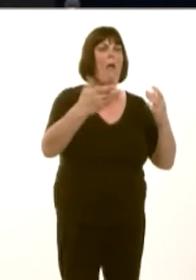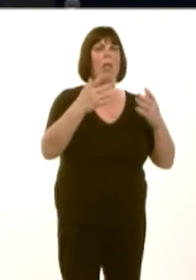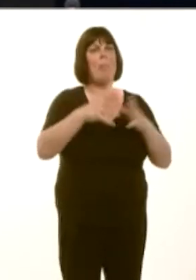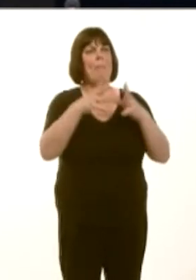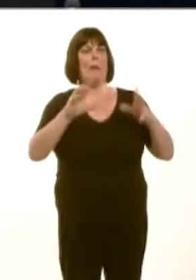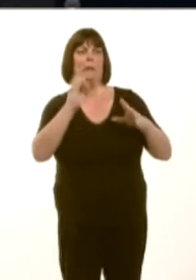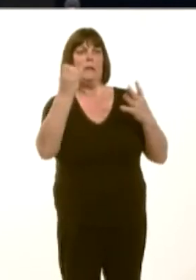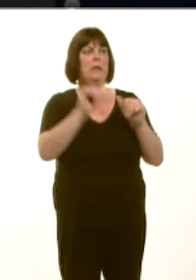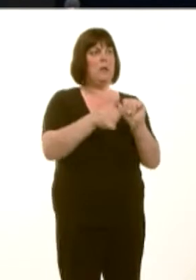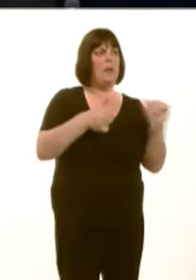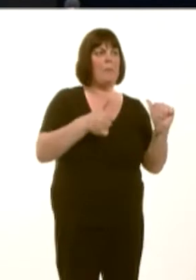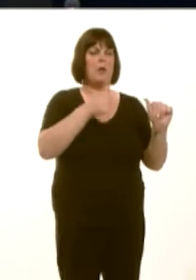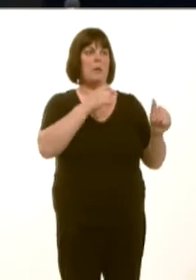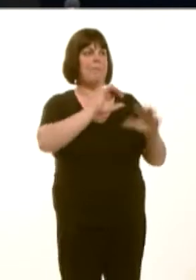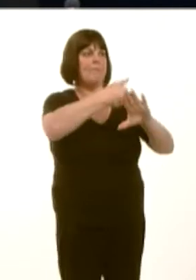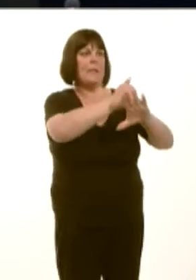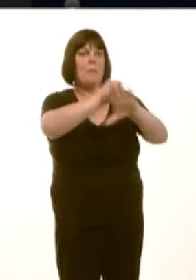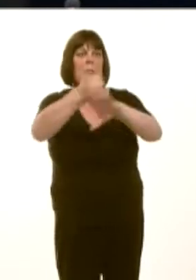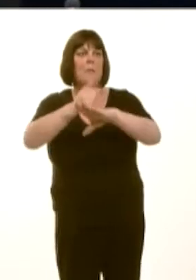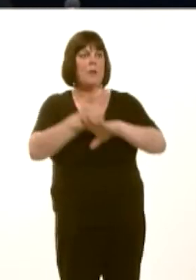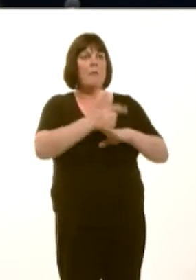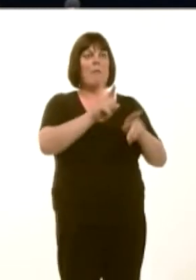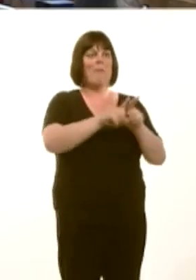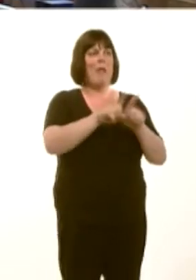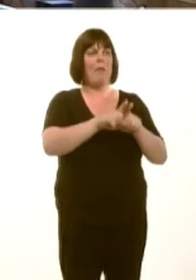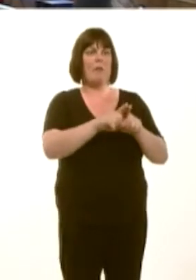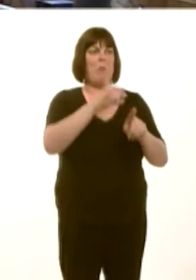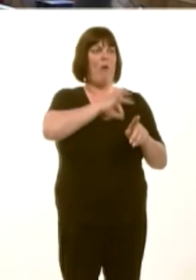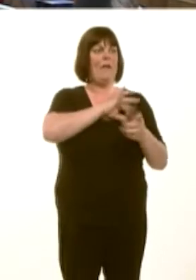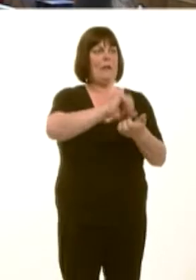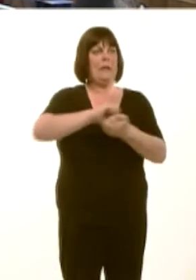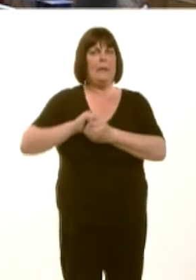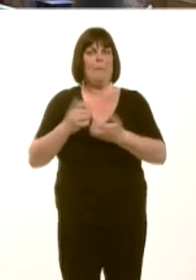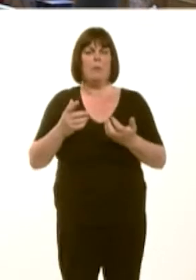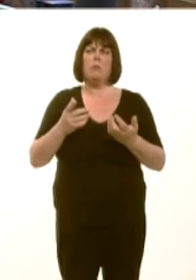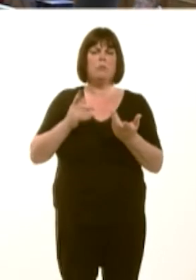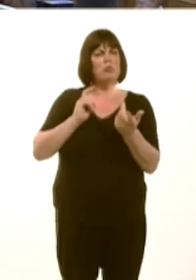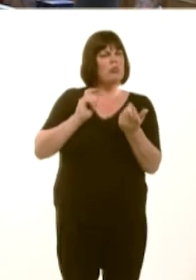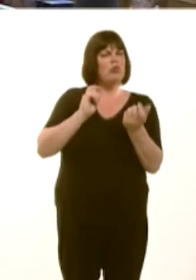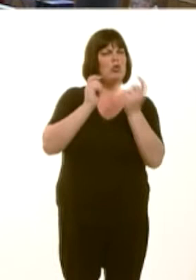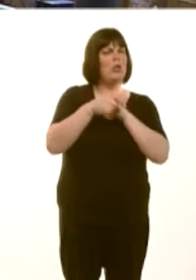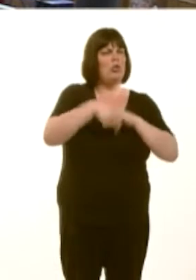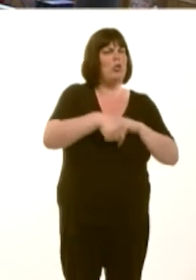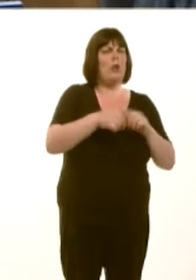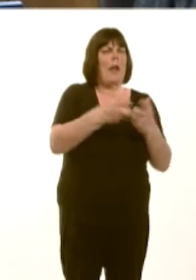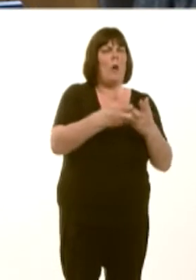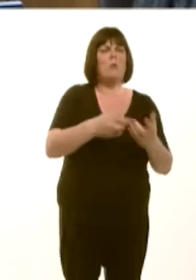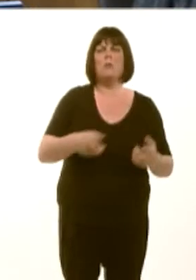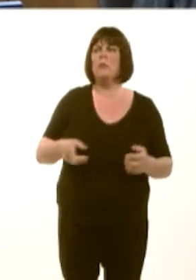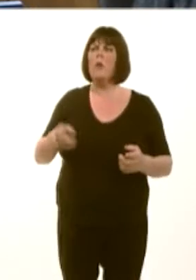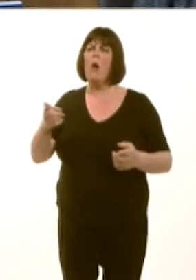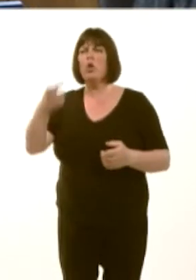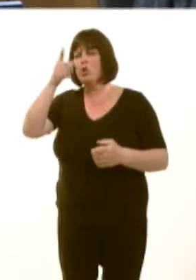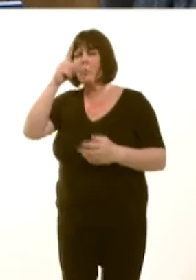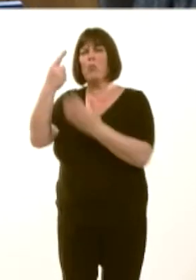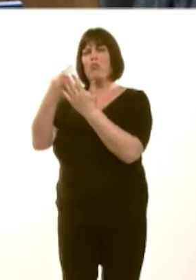and taking the energy and the profits. What's your government doing to put that right? I don't believe that it's true that there's no regulation in Germany